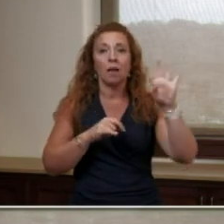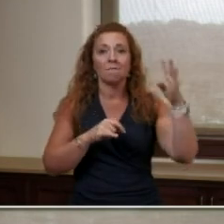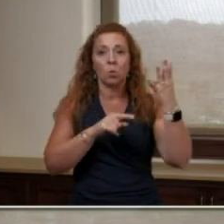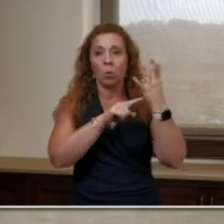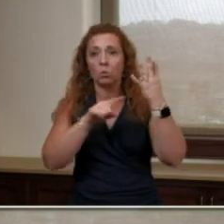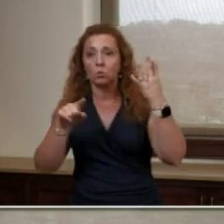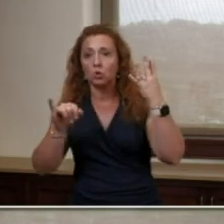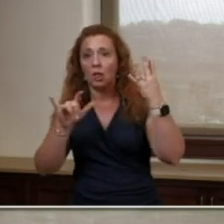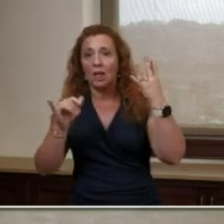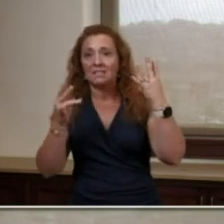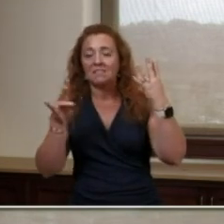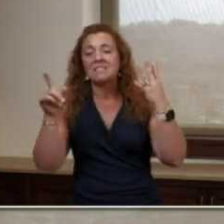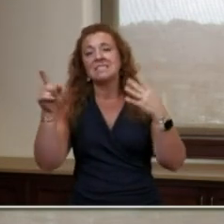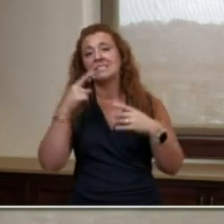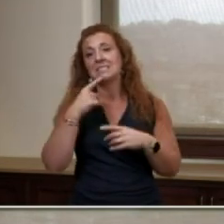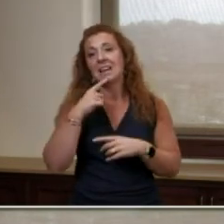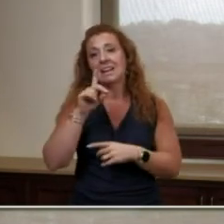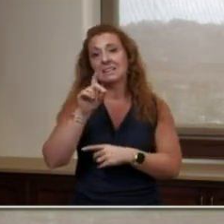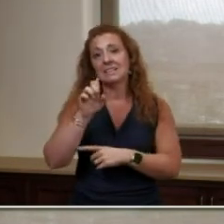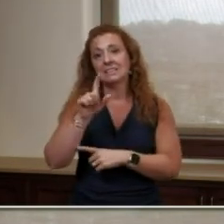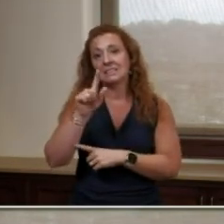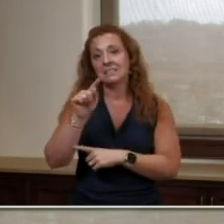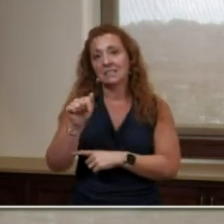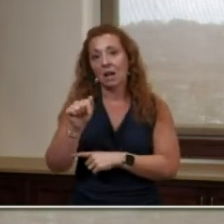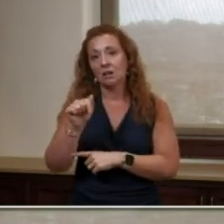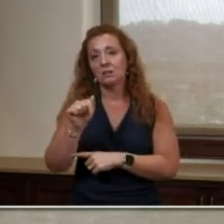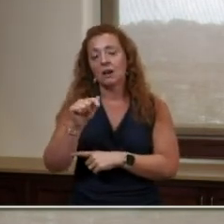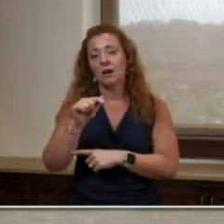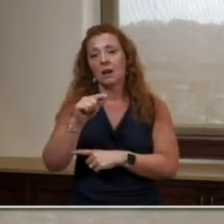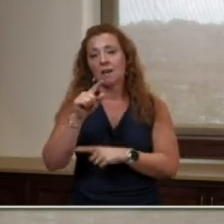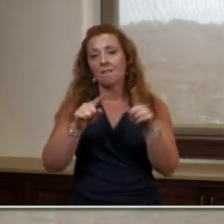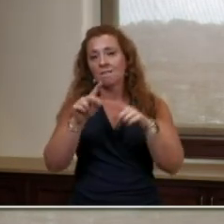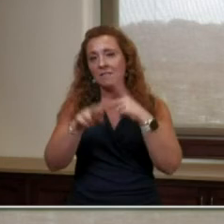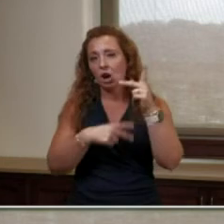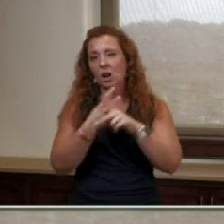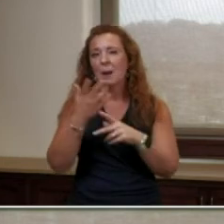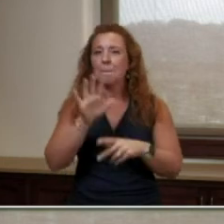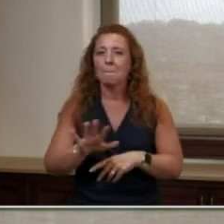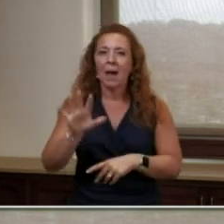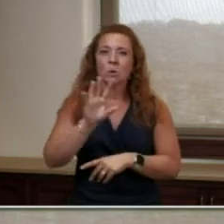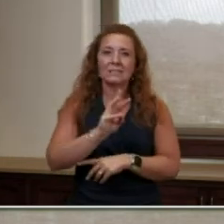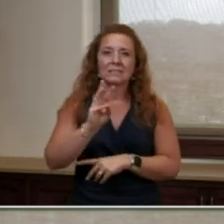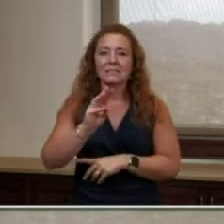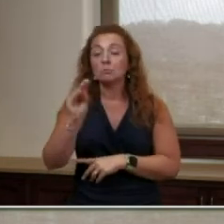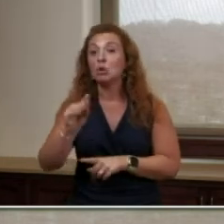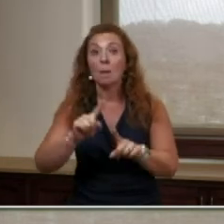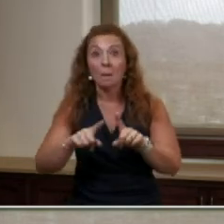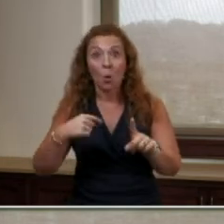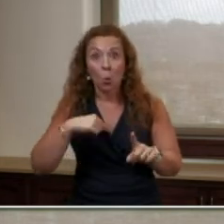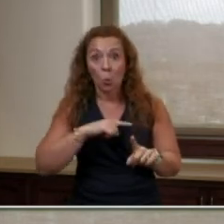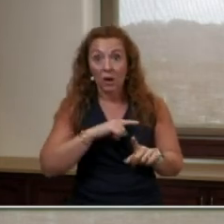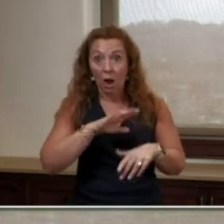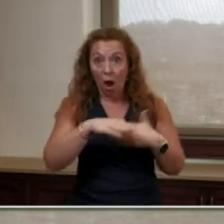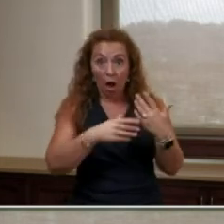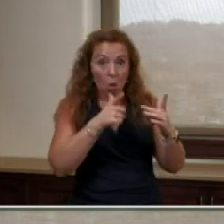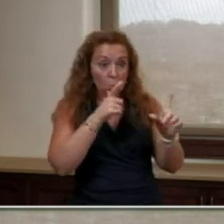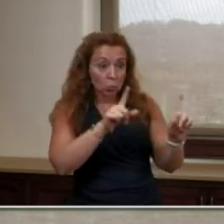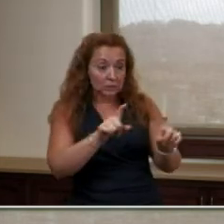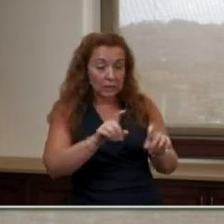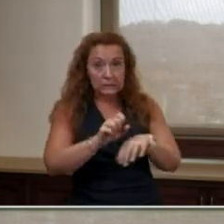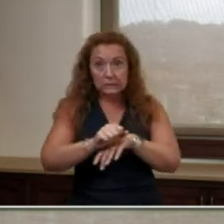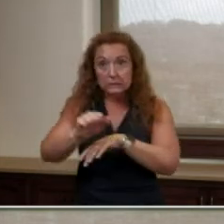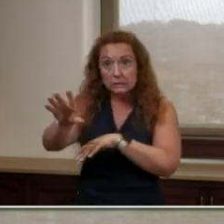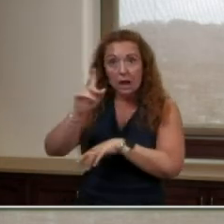17th, it looks like the Delta variant made up about 66% of the cases in our region. But again, we don't send every